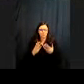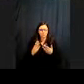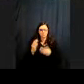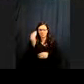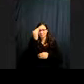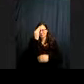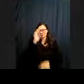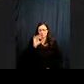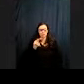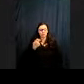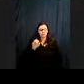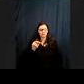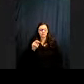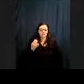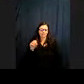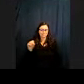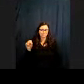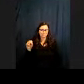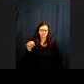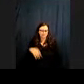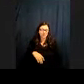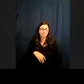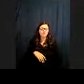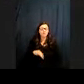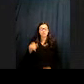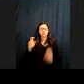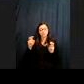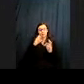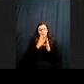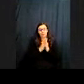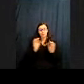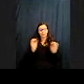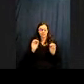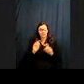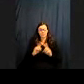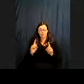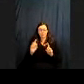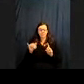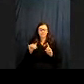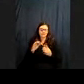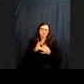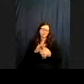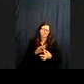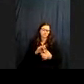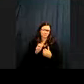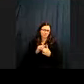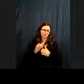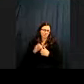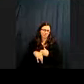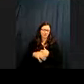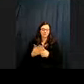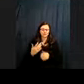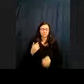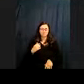itself. So the title of the book, Nothing But, is kind of playing off of that. It's